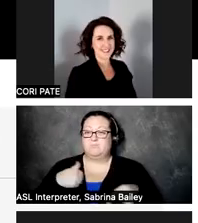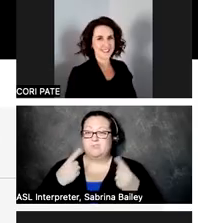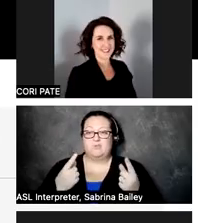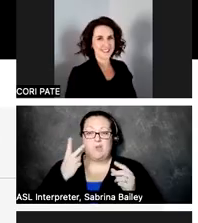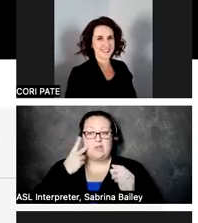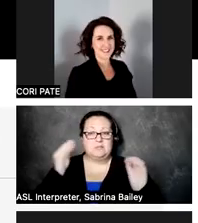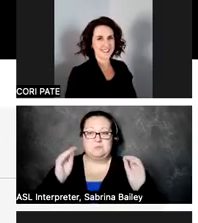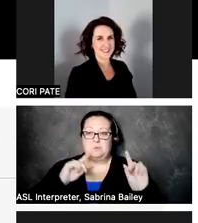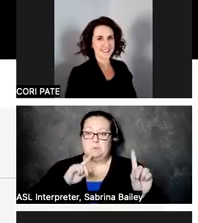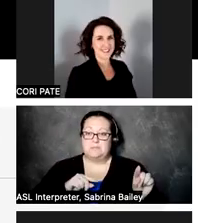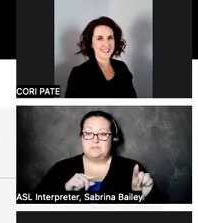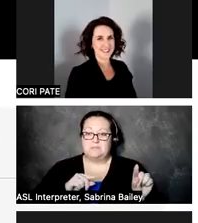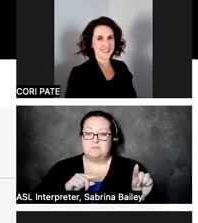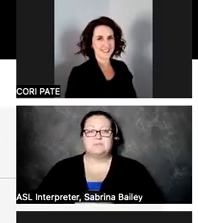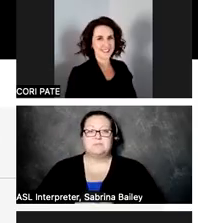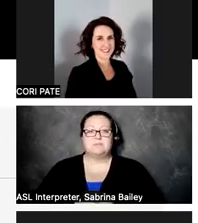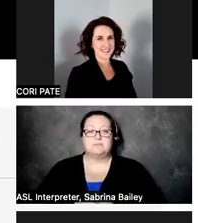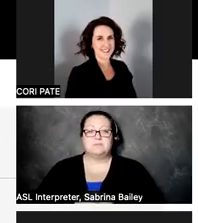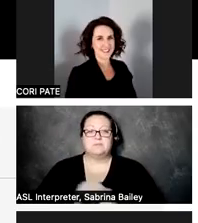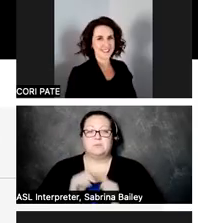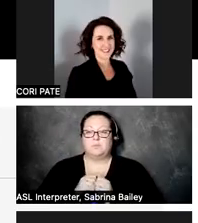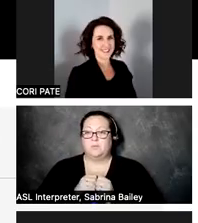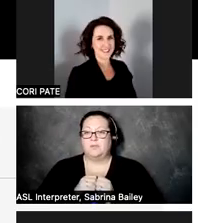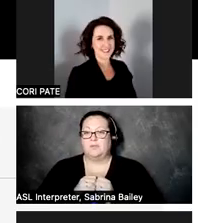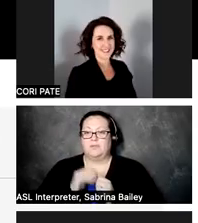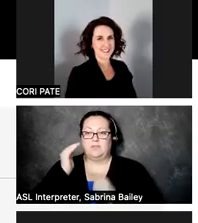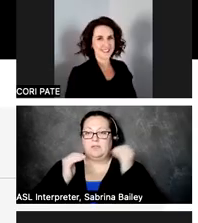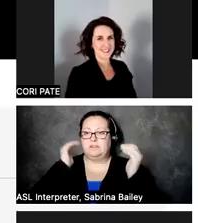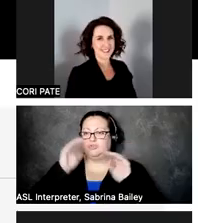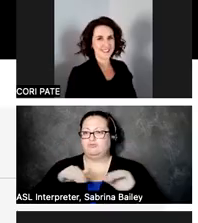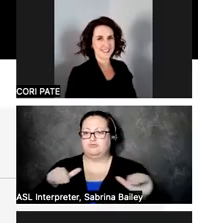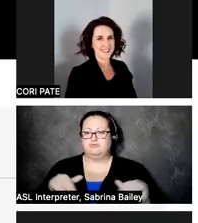see any response in terms of working with adult children.